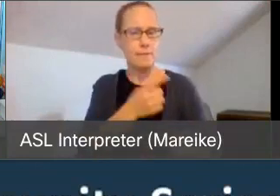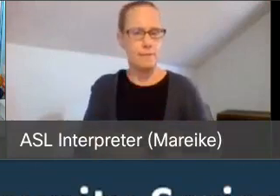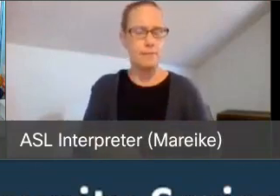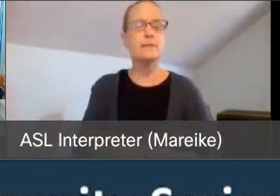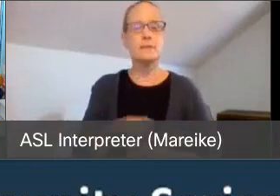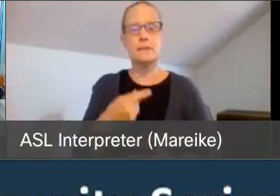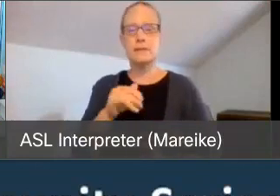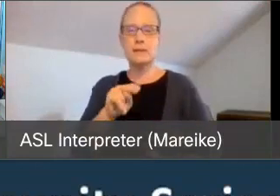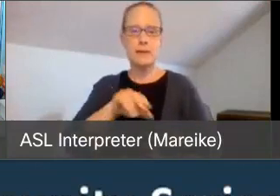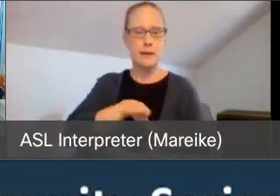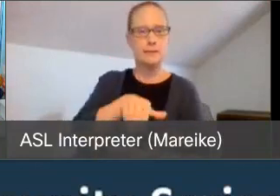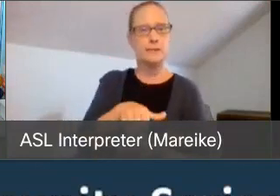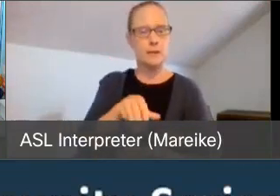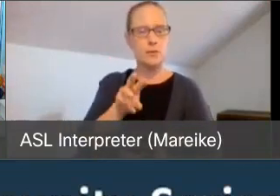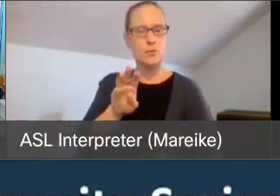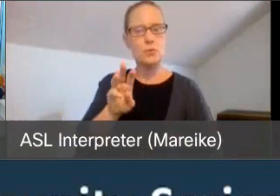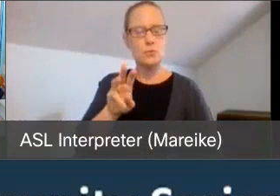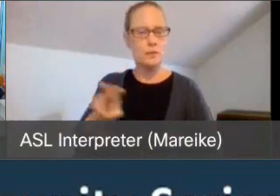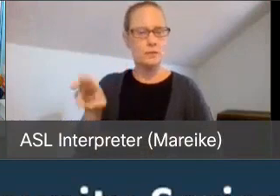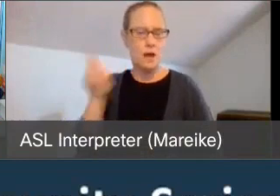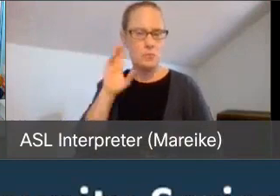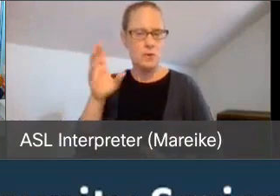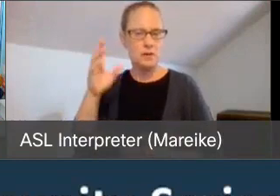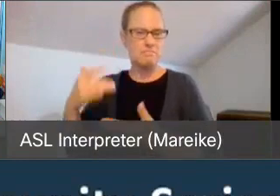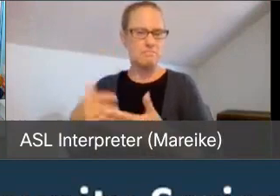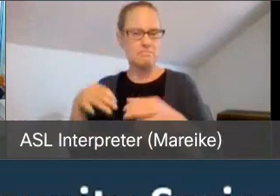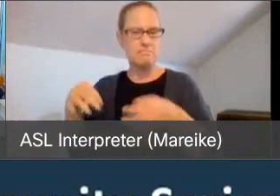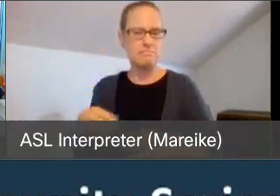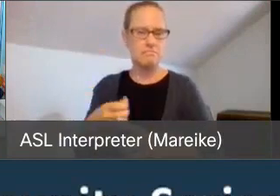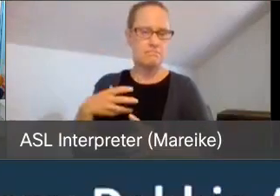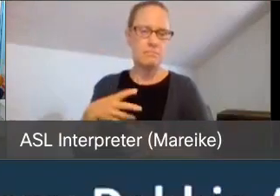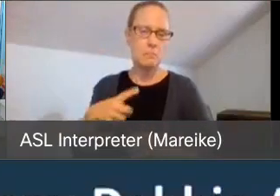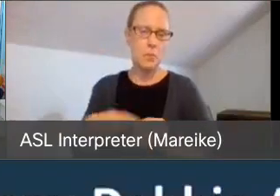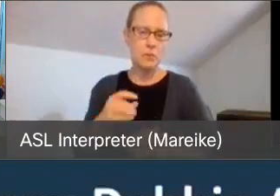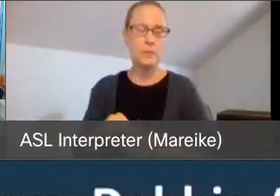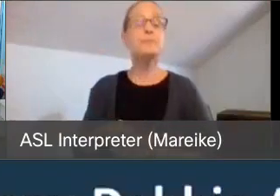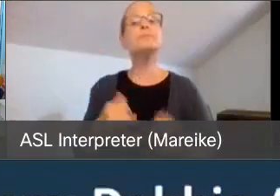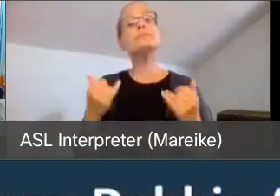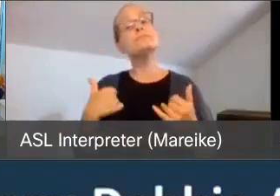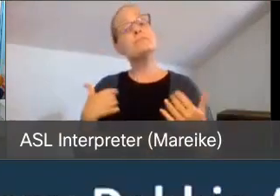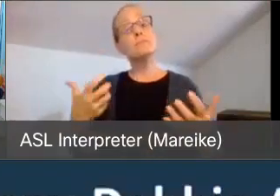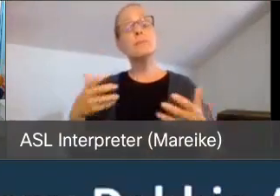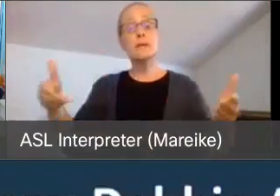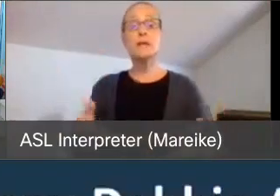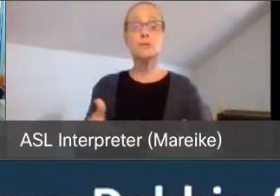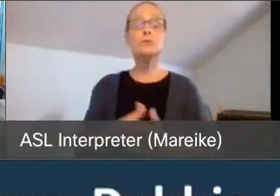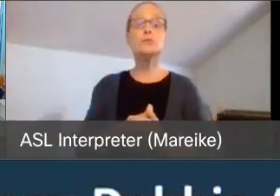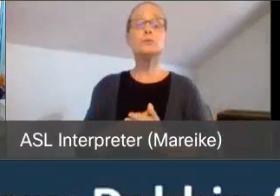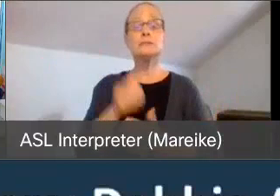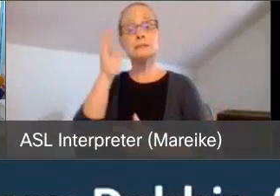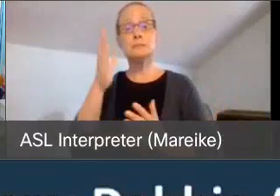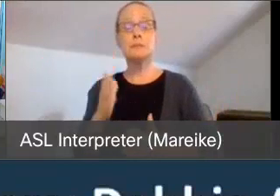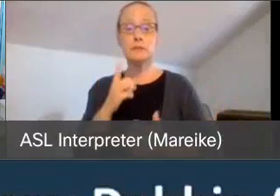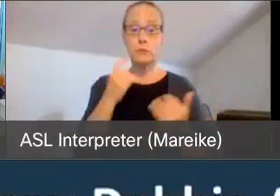Center website and listserv for more information on that. And now I'd like to introduce our speakers